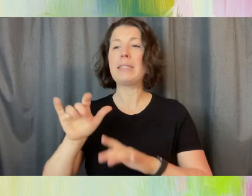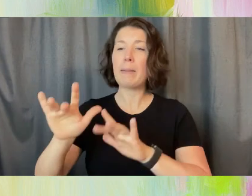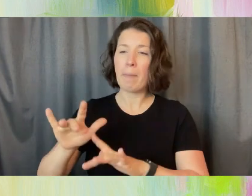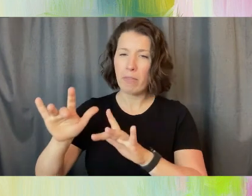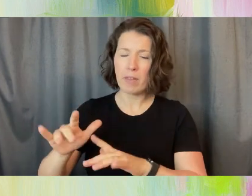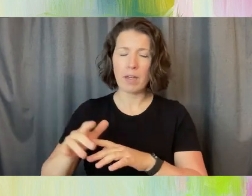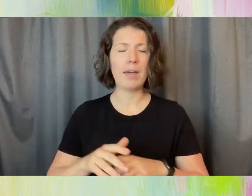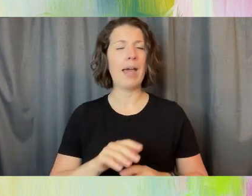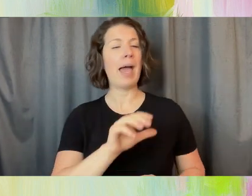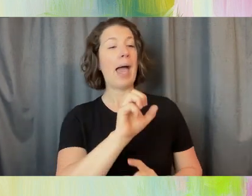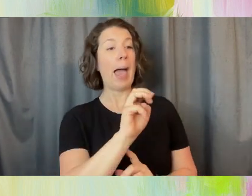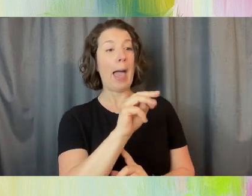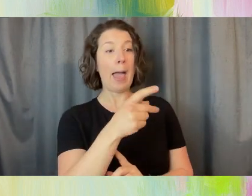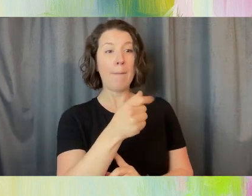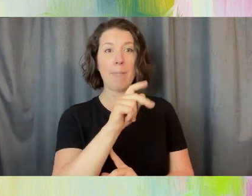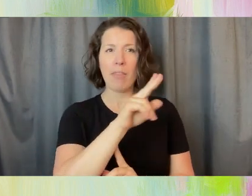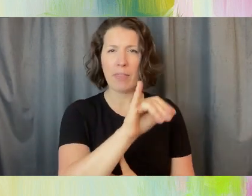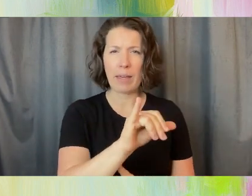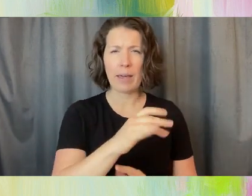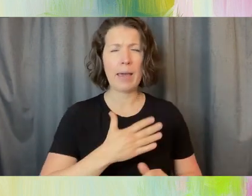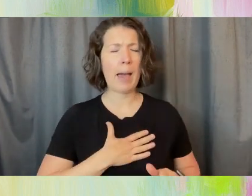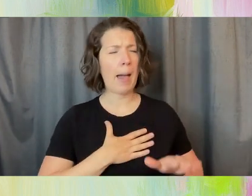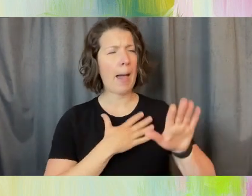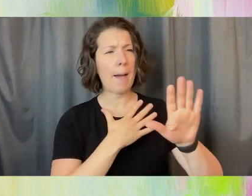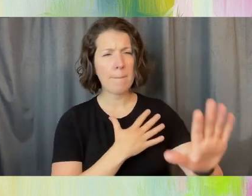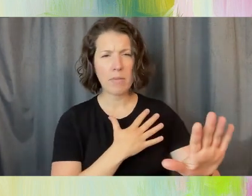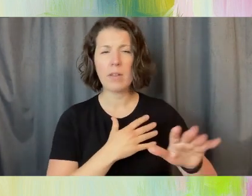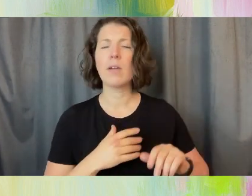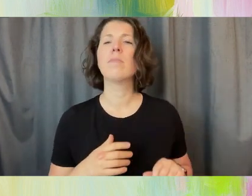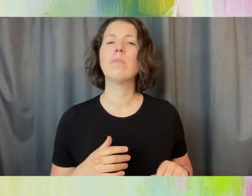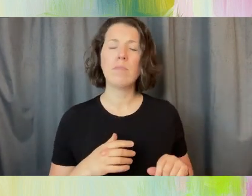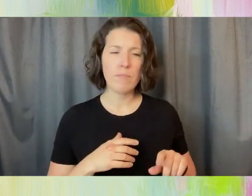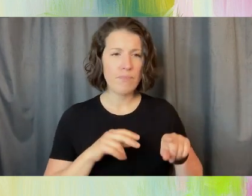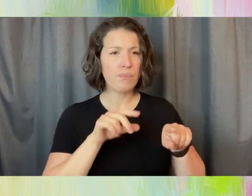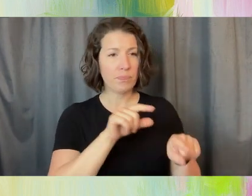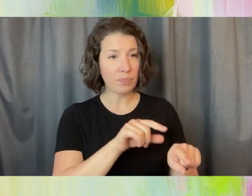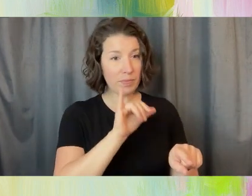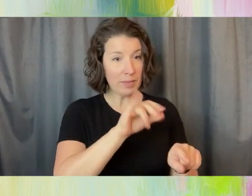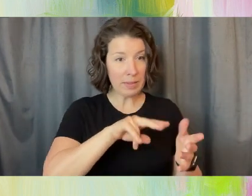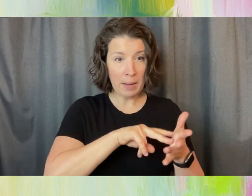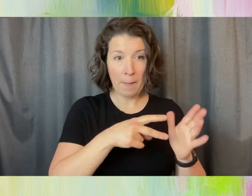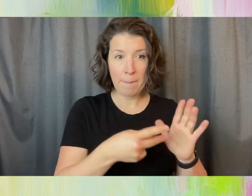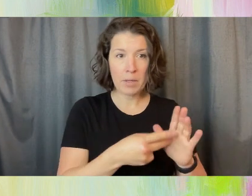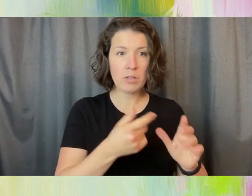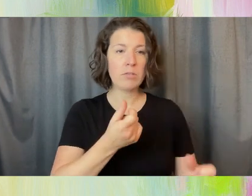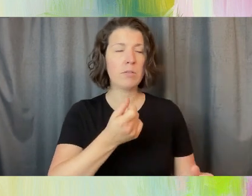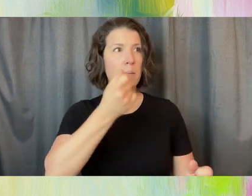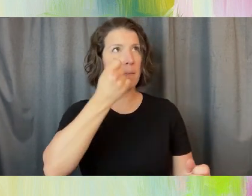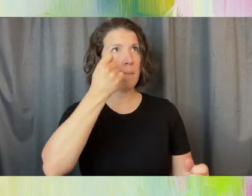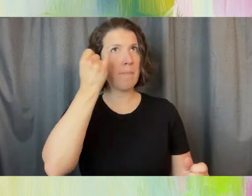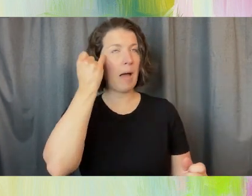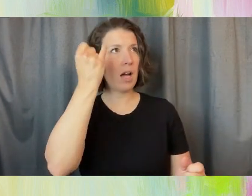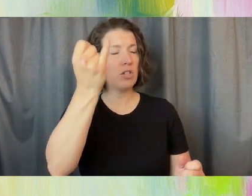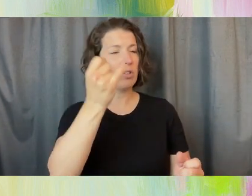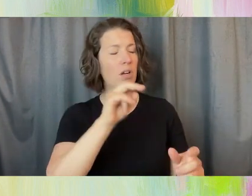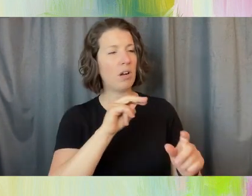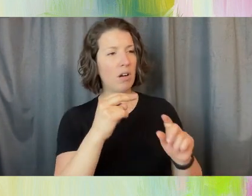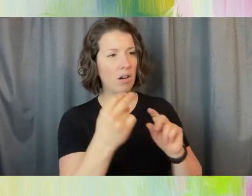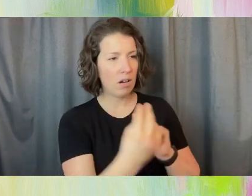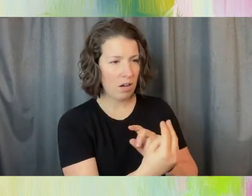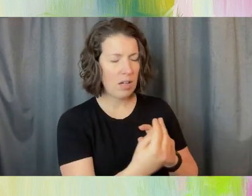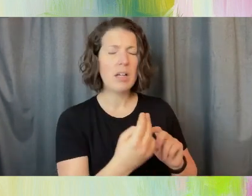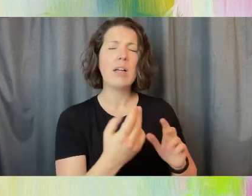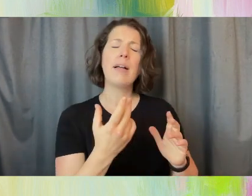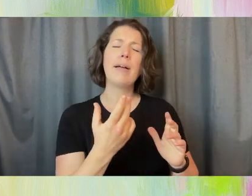how you would feel. This could be seen as a start, but that is little more than role-playing, and it is not enough in